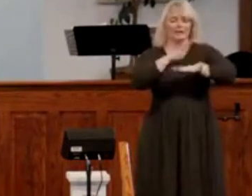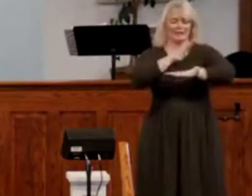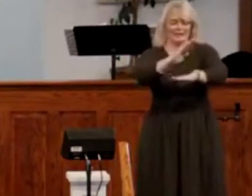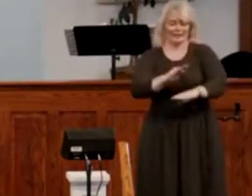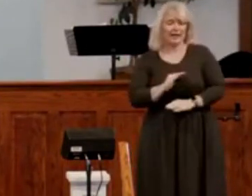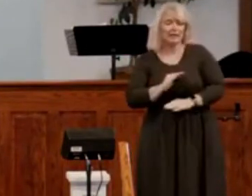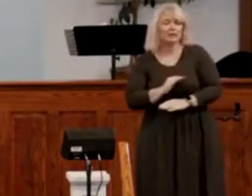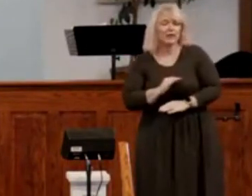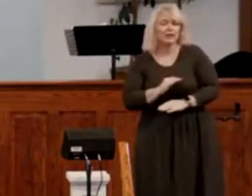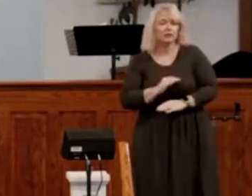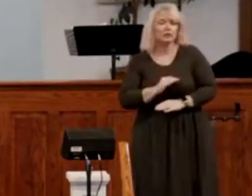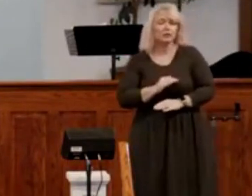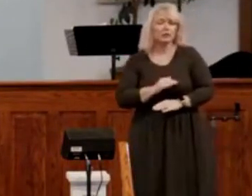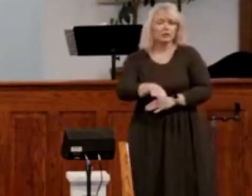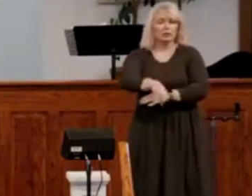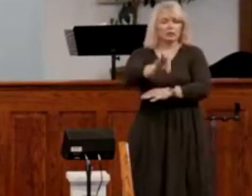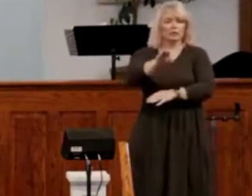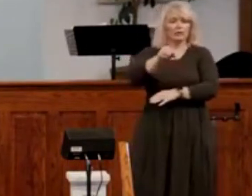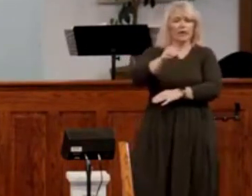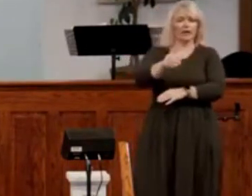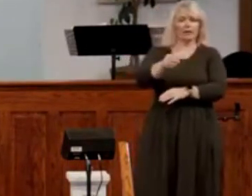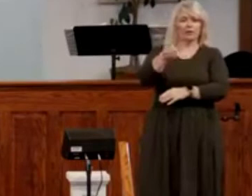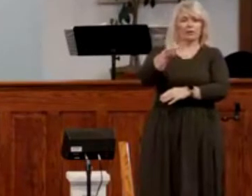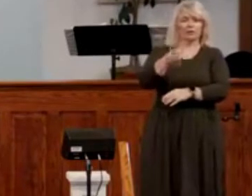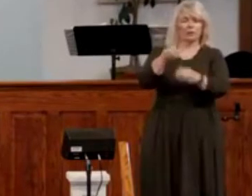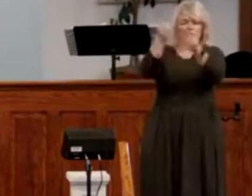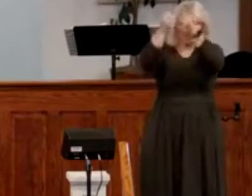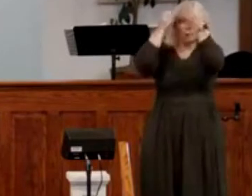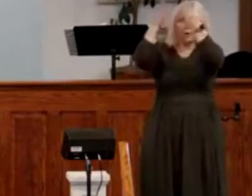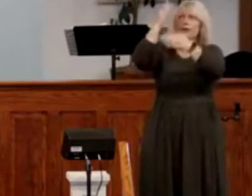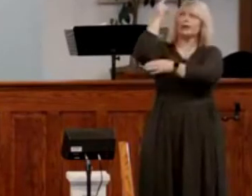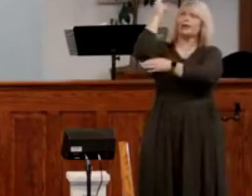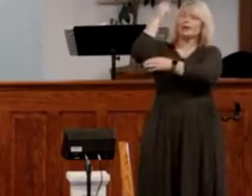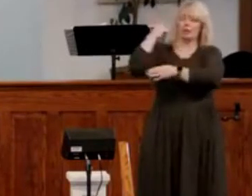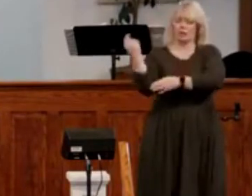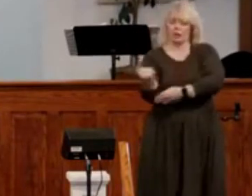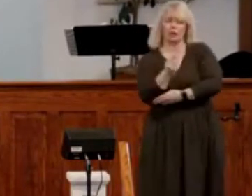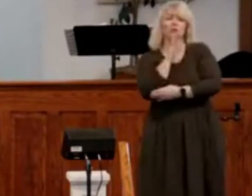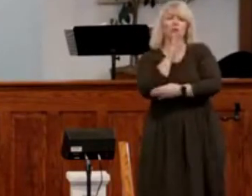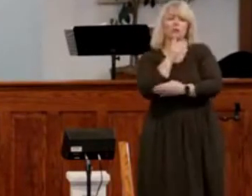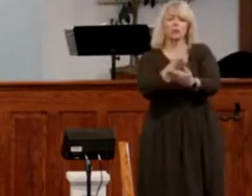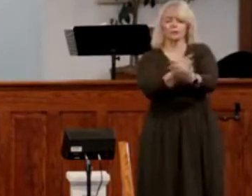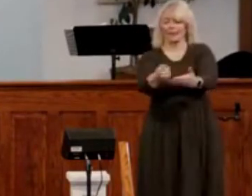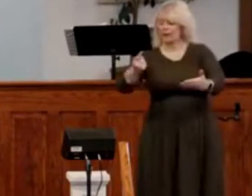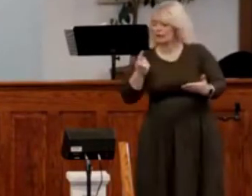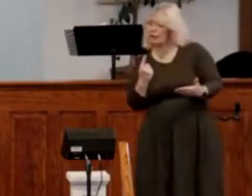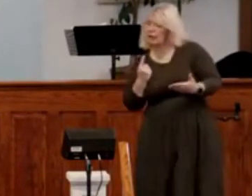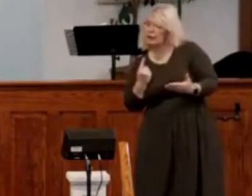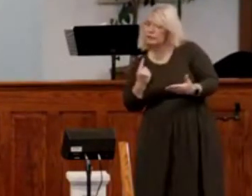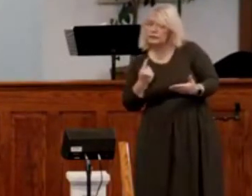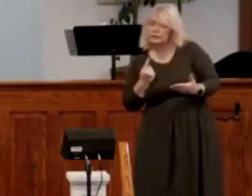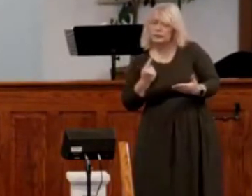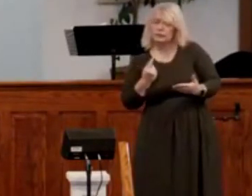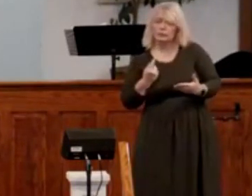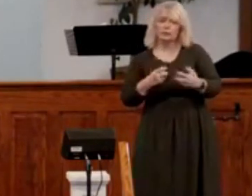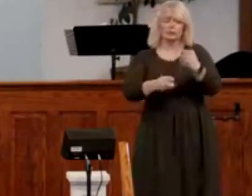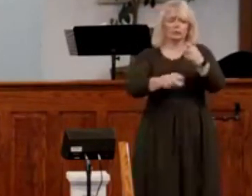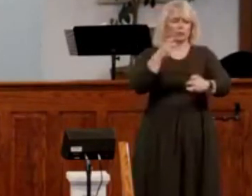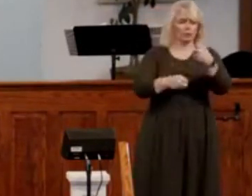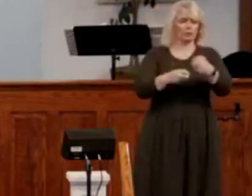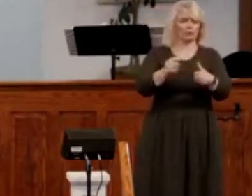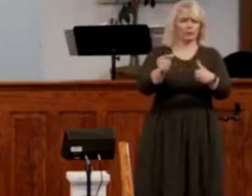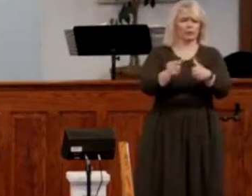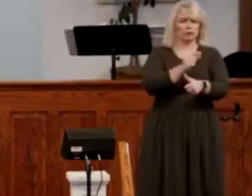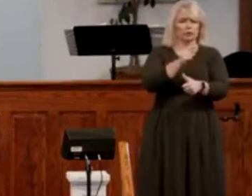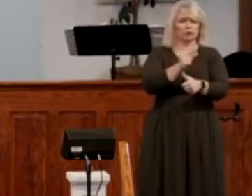found our obedience in him alone. So we talked about that last week, and that was the point. But the problem was Genesis 3